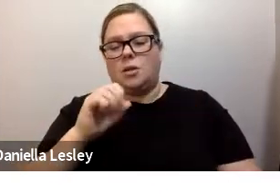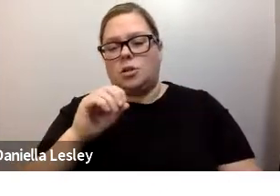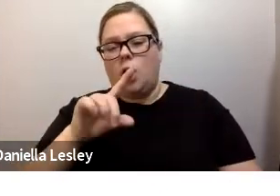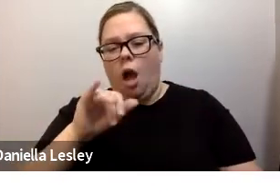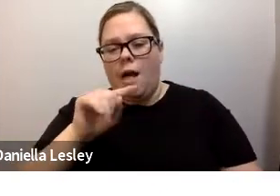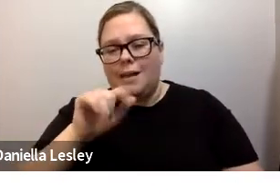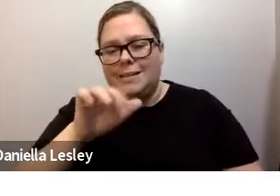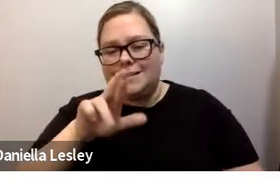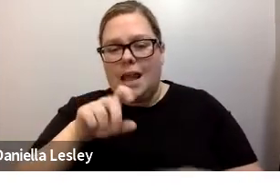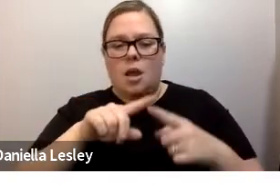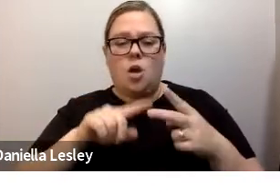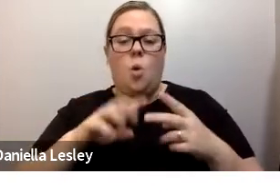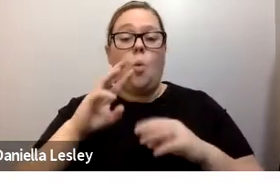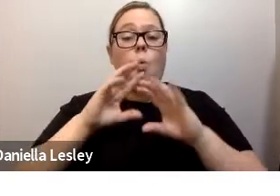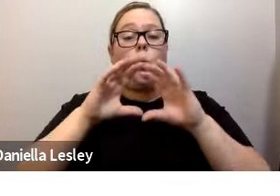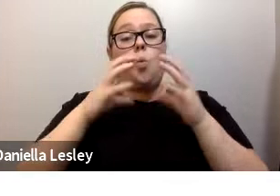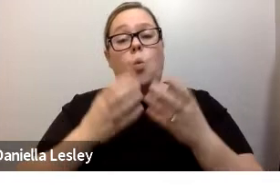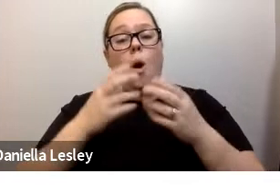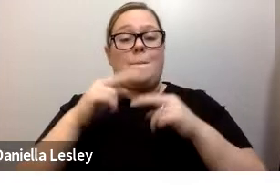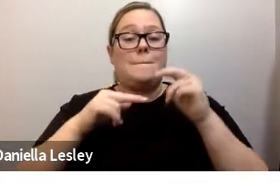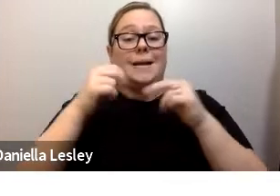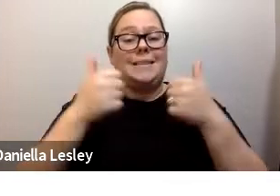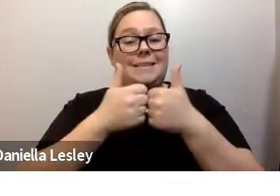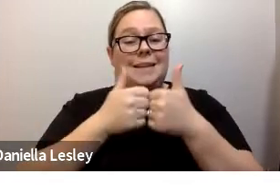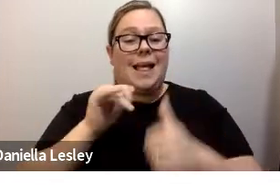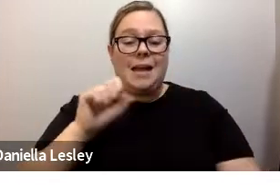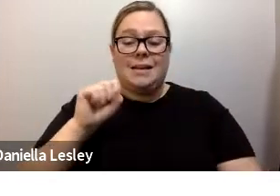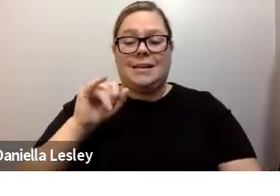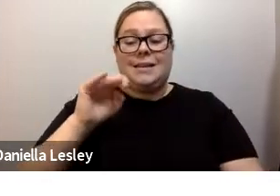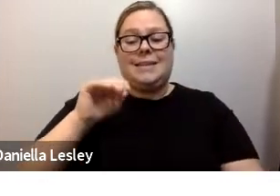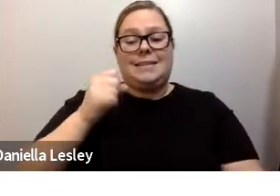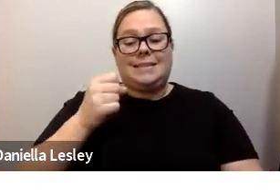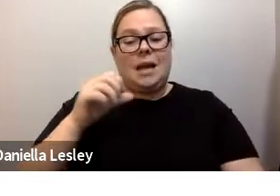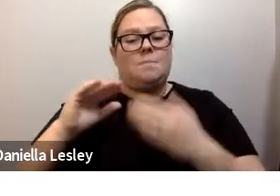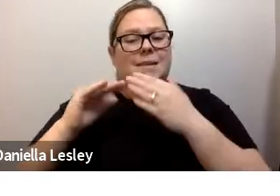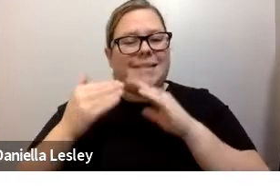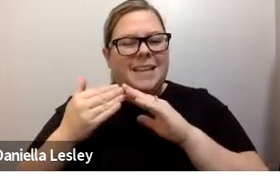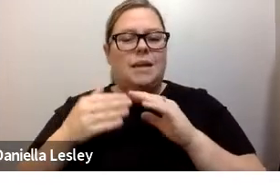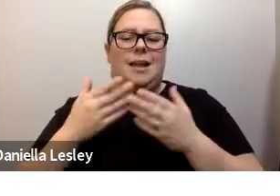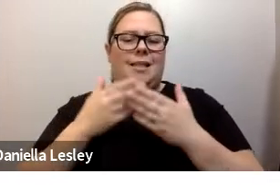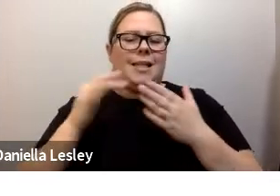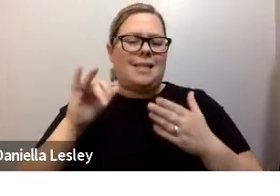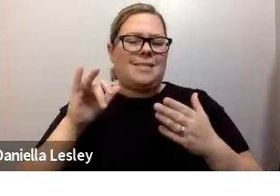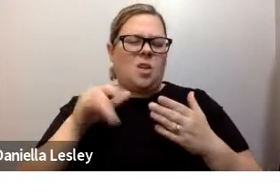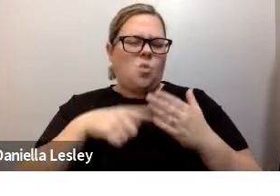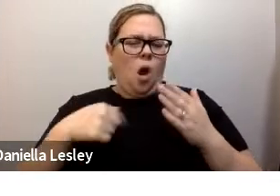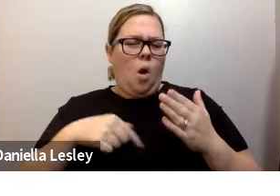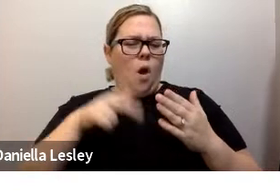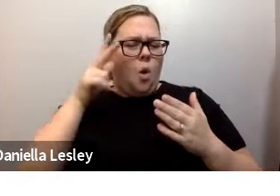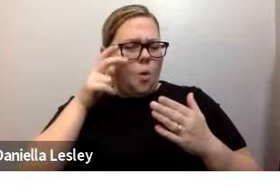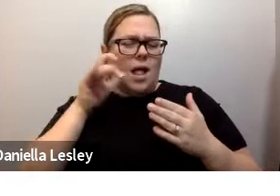say world building games. So like Sim City, things like that were some of the things we heard. And so those weren't